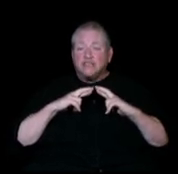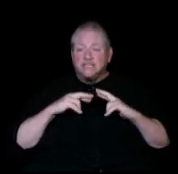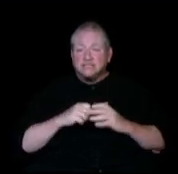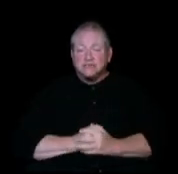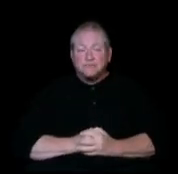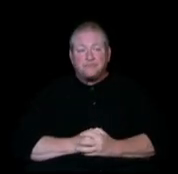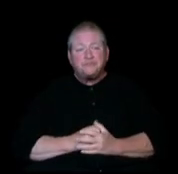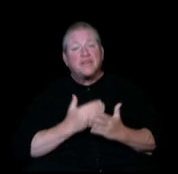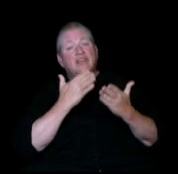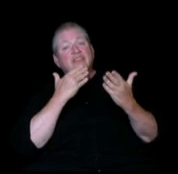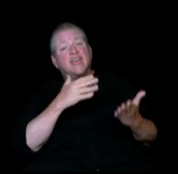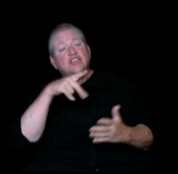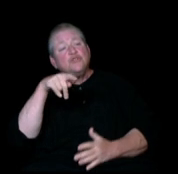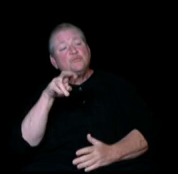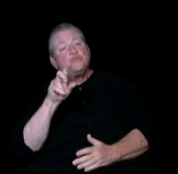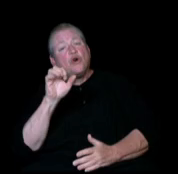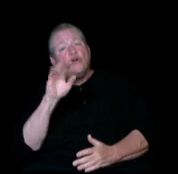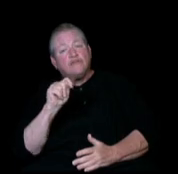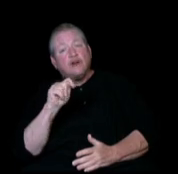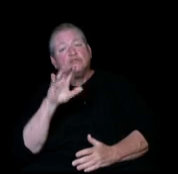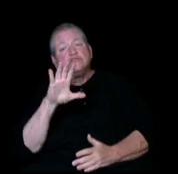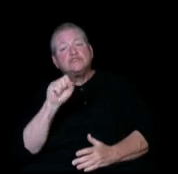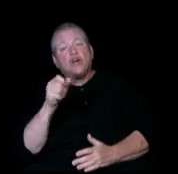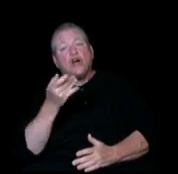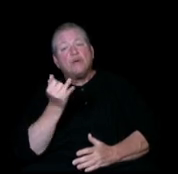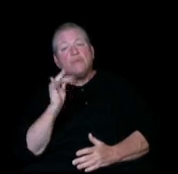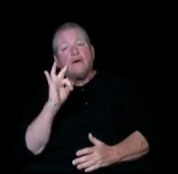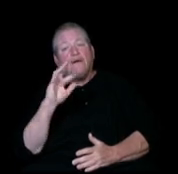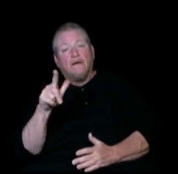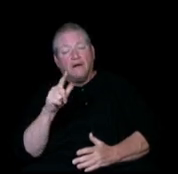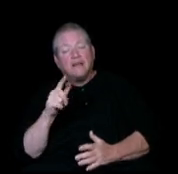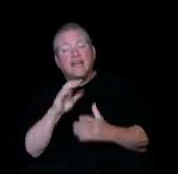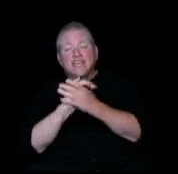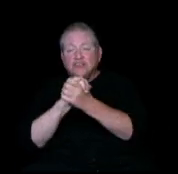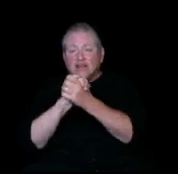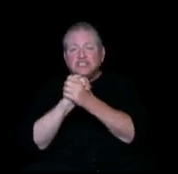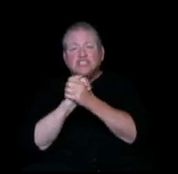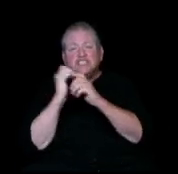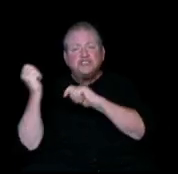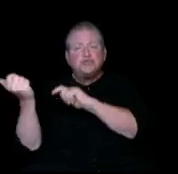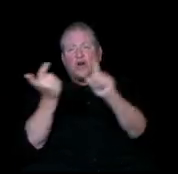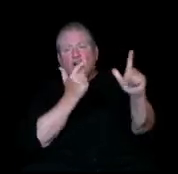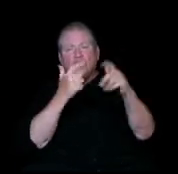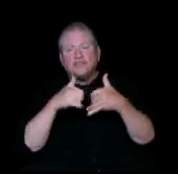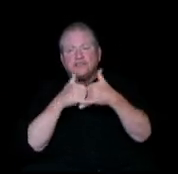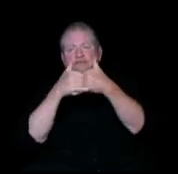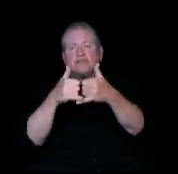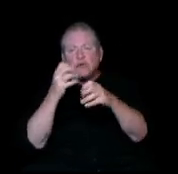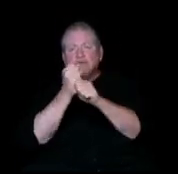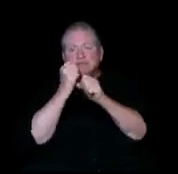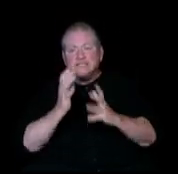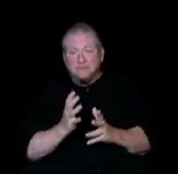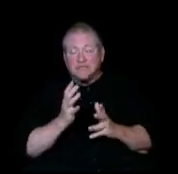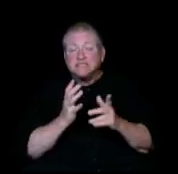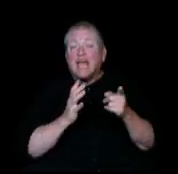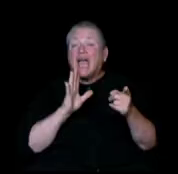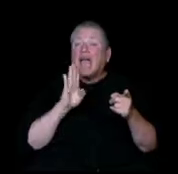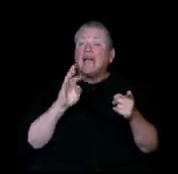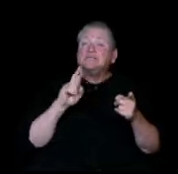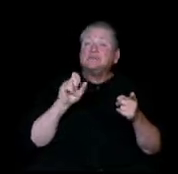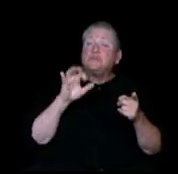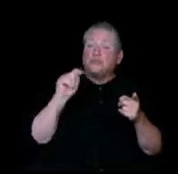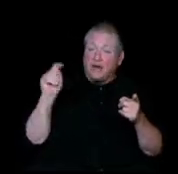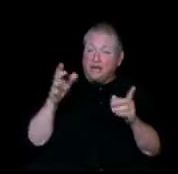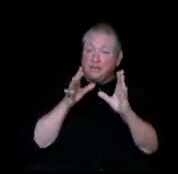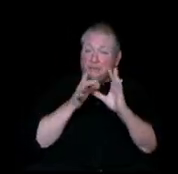retirees. Thank you, Provost Carbajal, and congratulations to all of our award recipients. Now, as